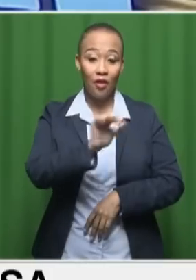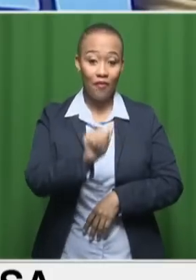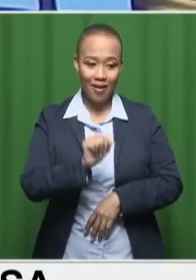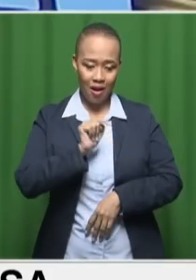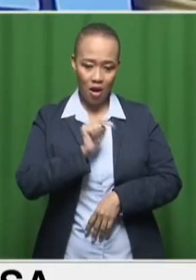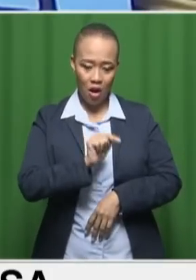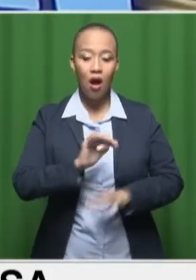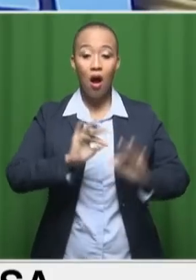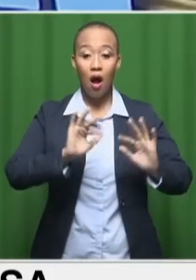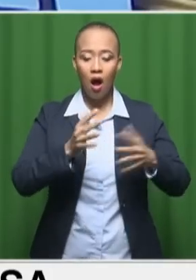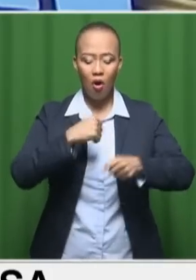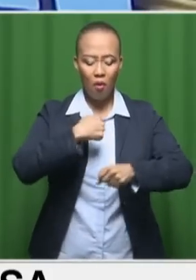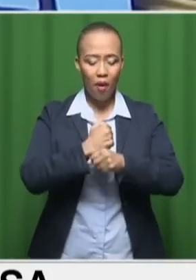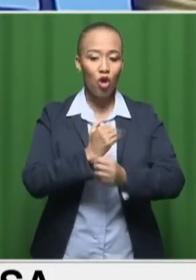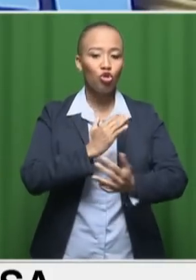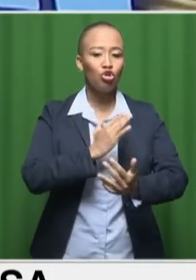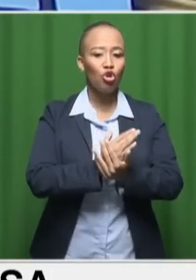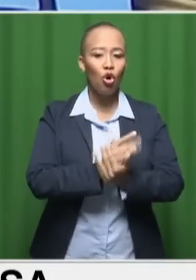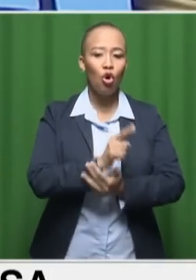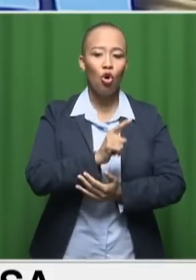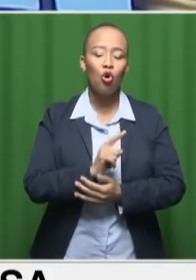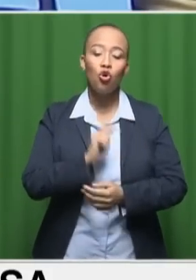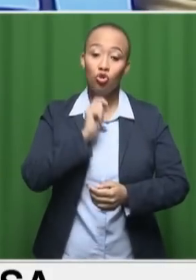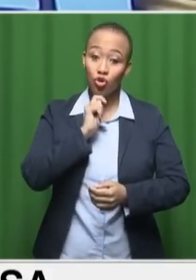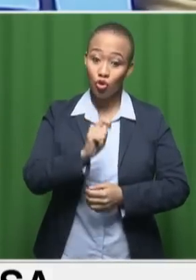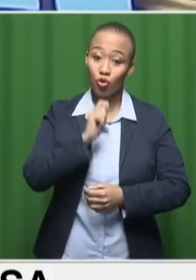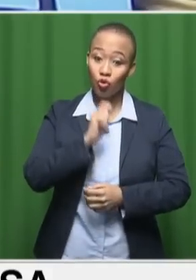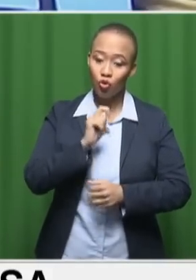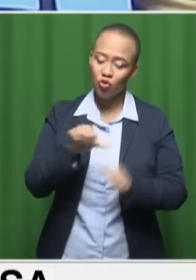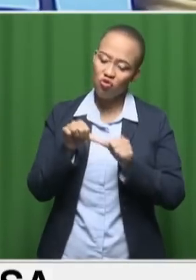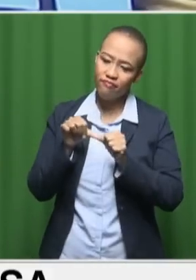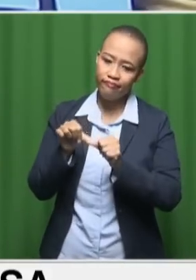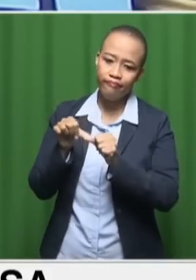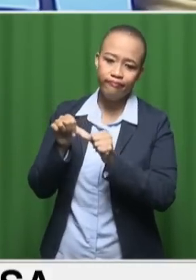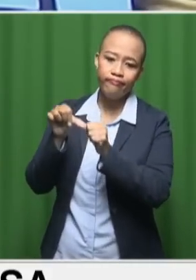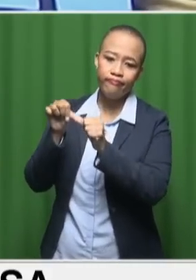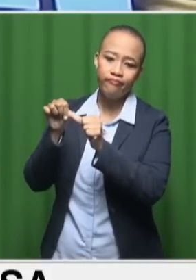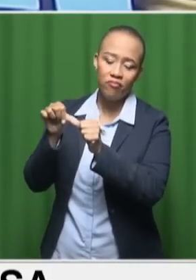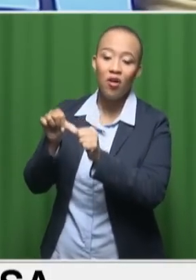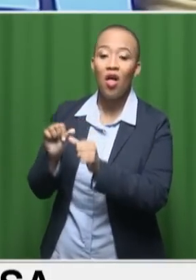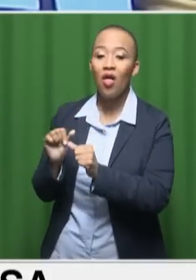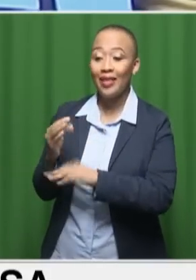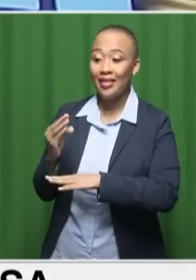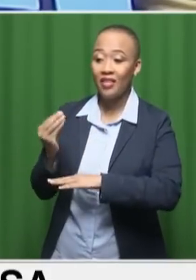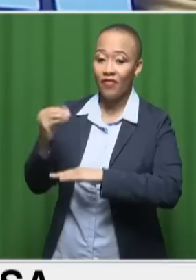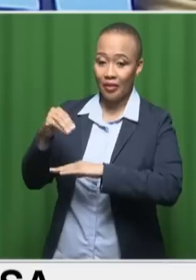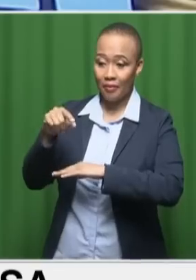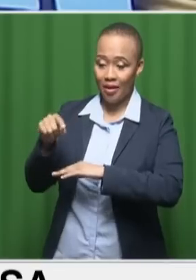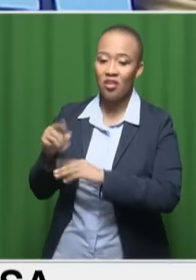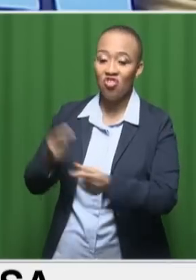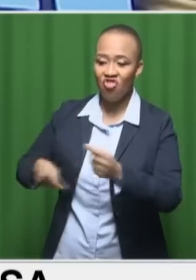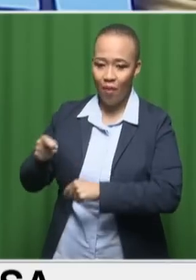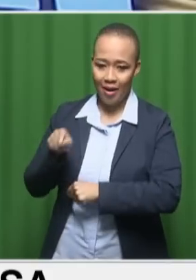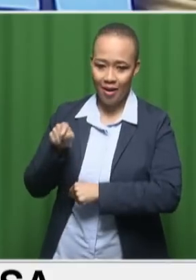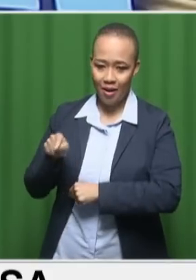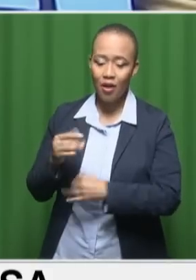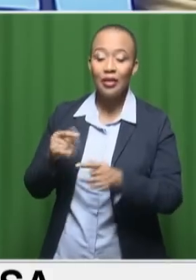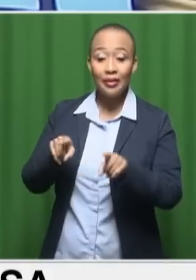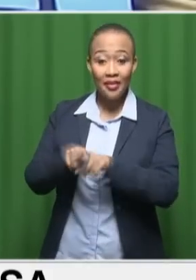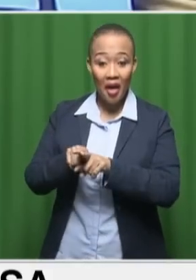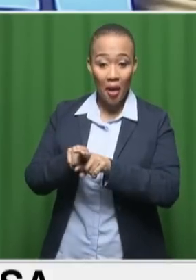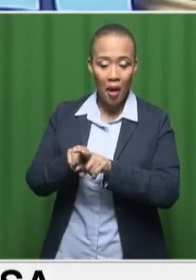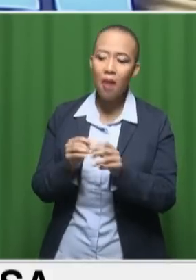that it's indeed non-aligned, that it's indeed maintaining a degree of strategic autonomy, and at the same time keeping its relationships with